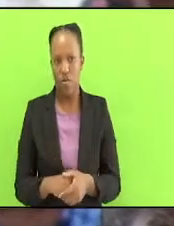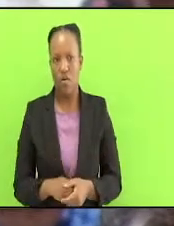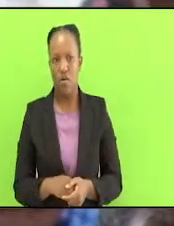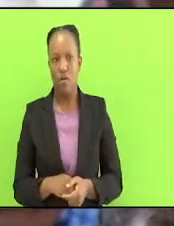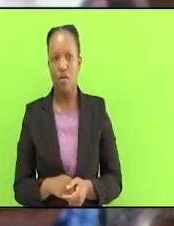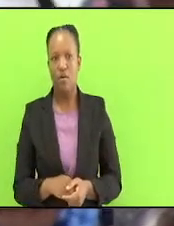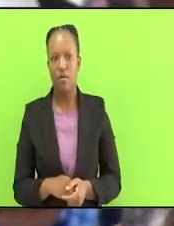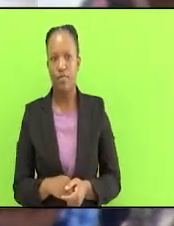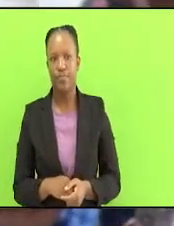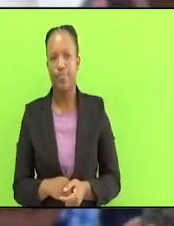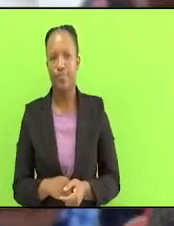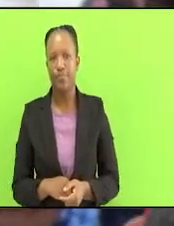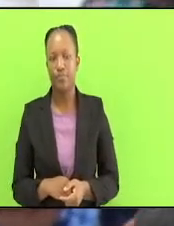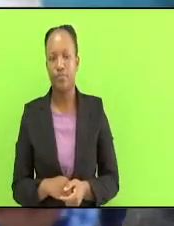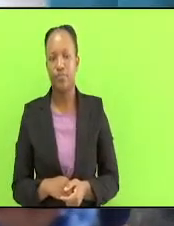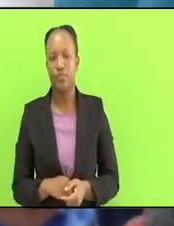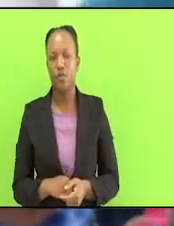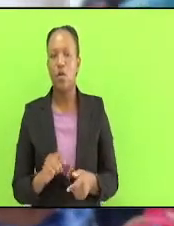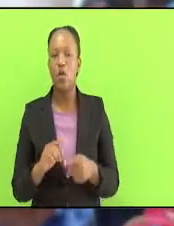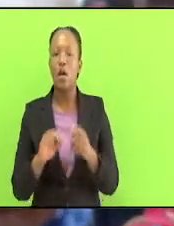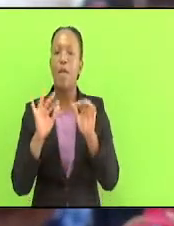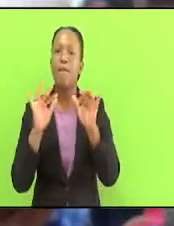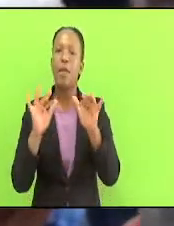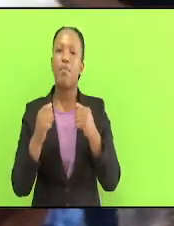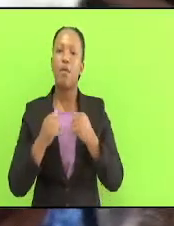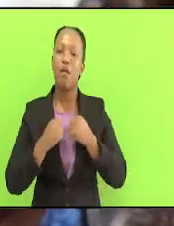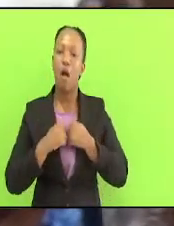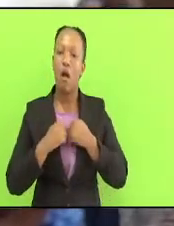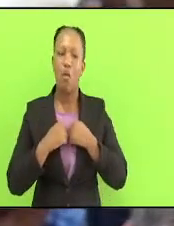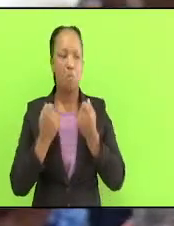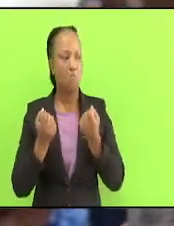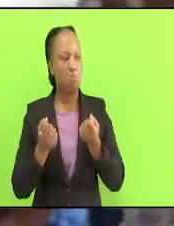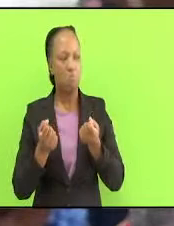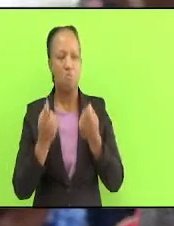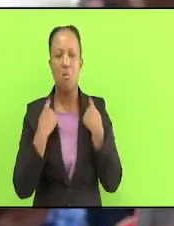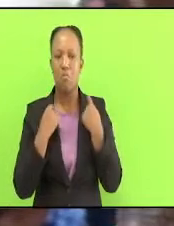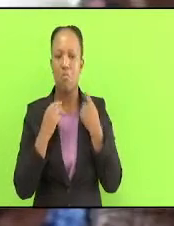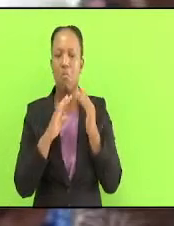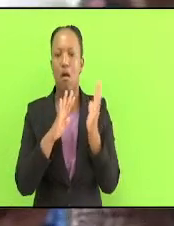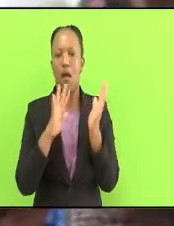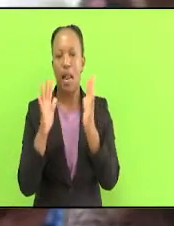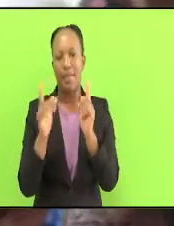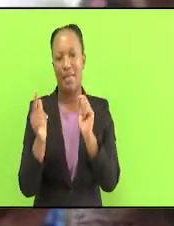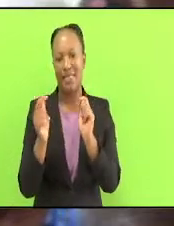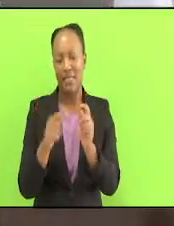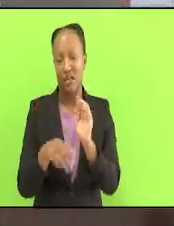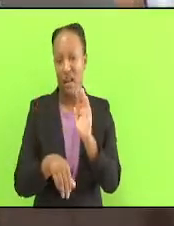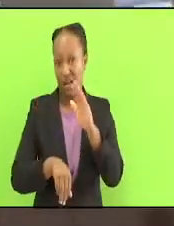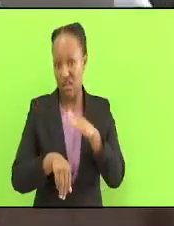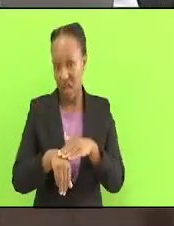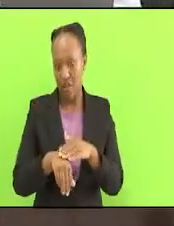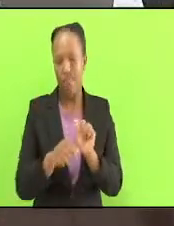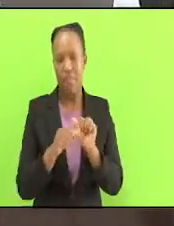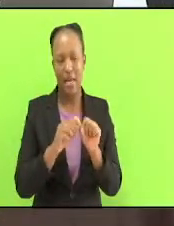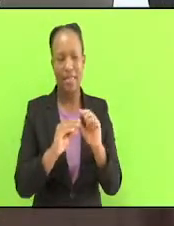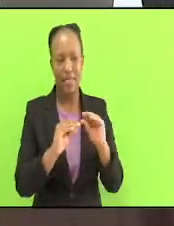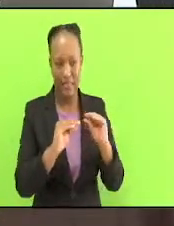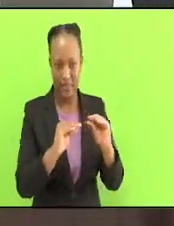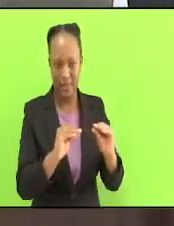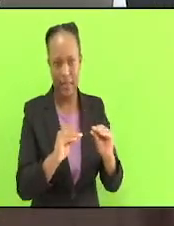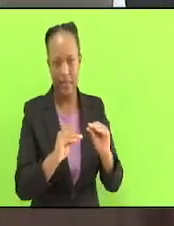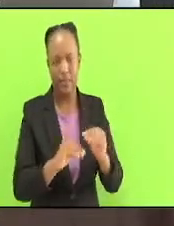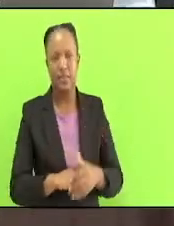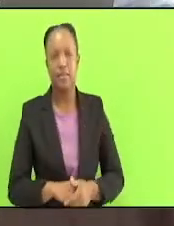ba rona ba na le lack of understanding. Chairperson, I'm making a humble plea that next time when you come to conduct